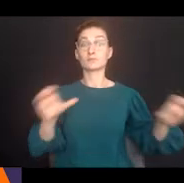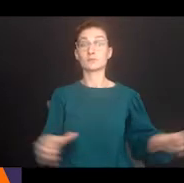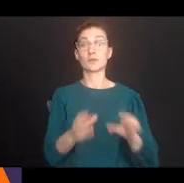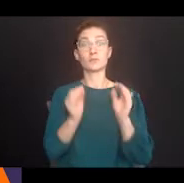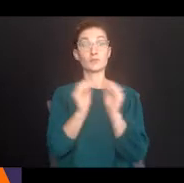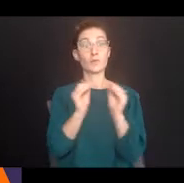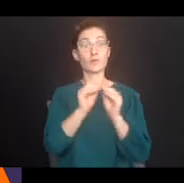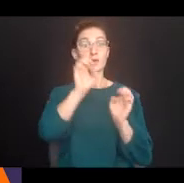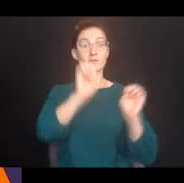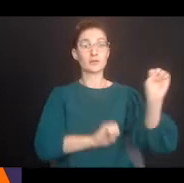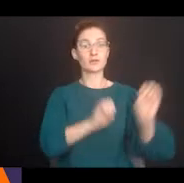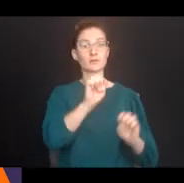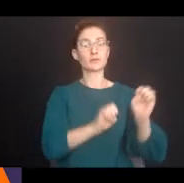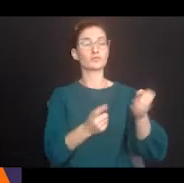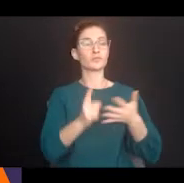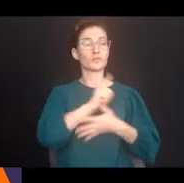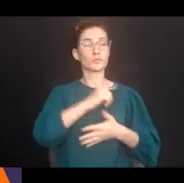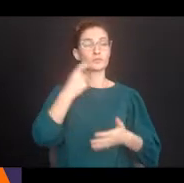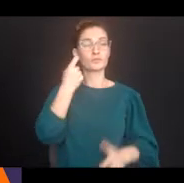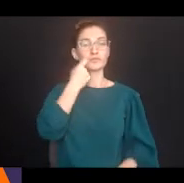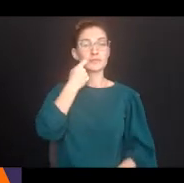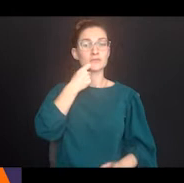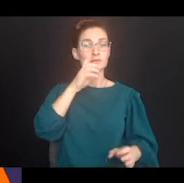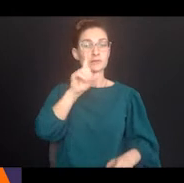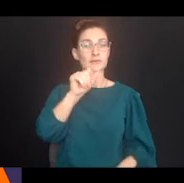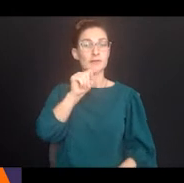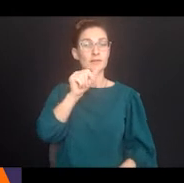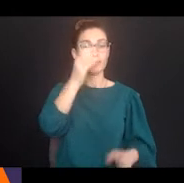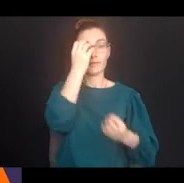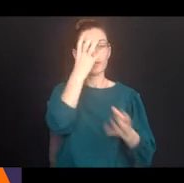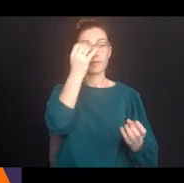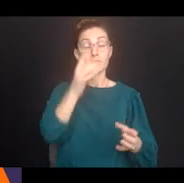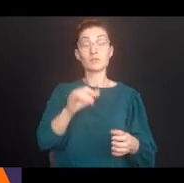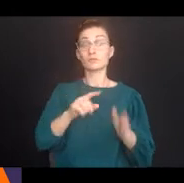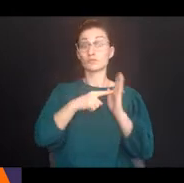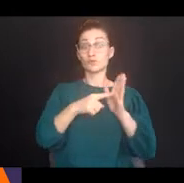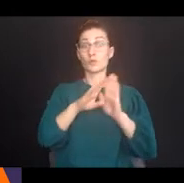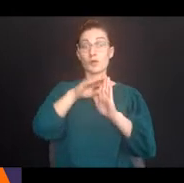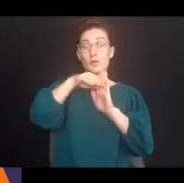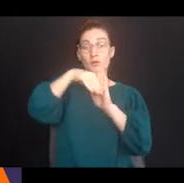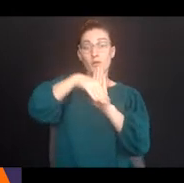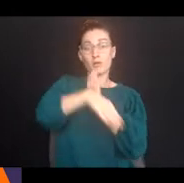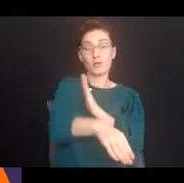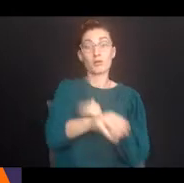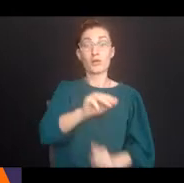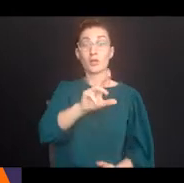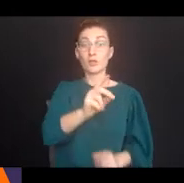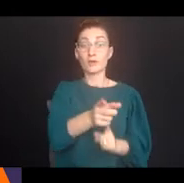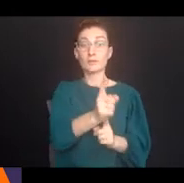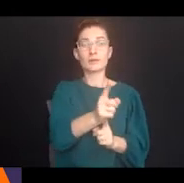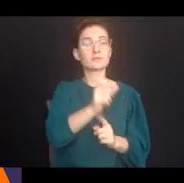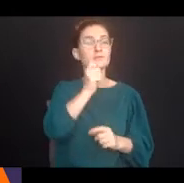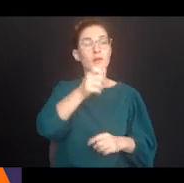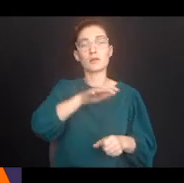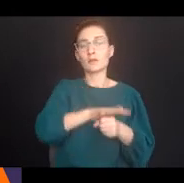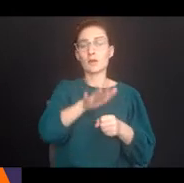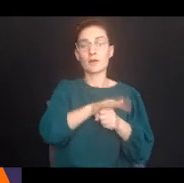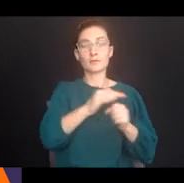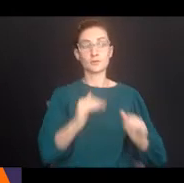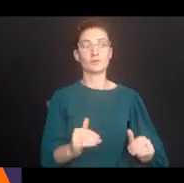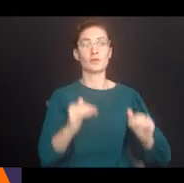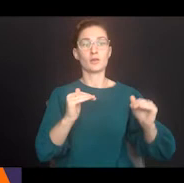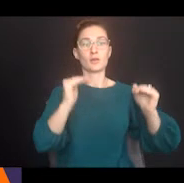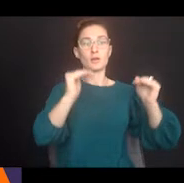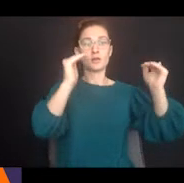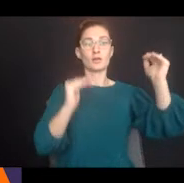conducting new evaluations and reviewing recent data showing regression, it is determined that 30 minutes would not be sufficient to bring student to where